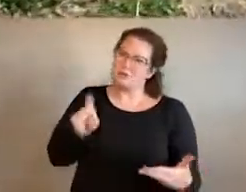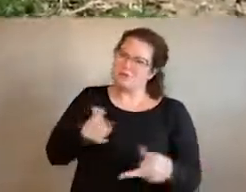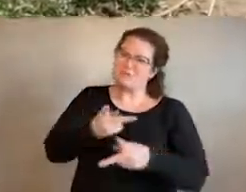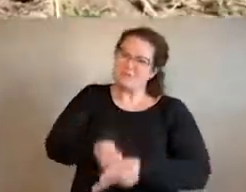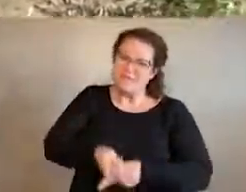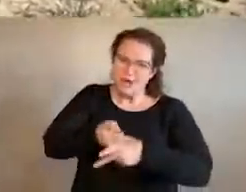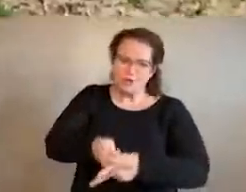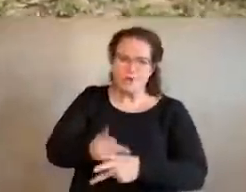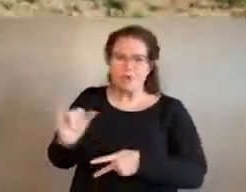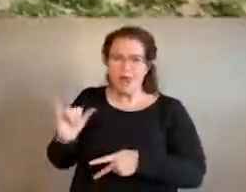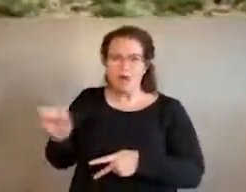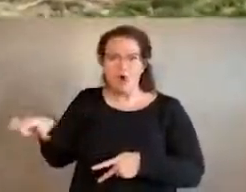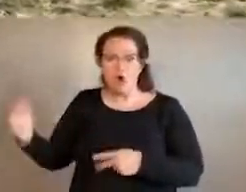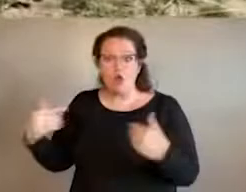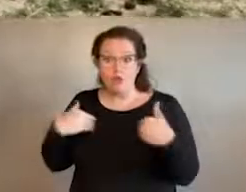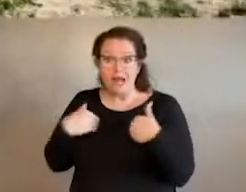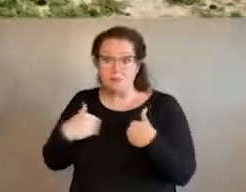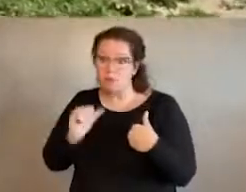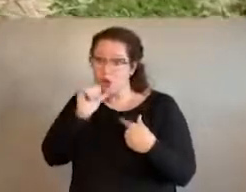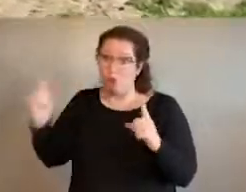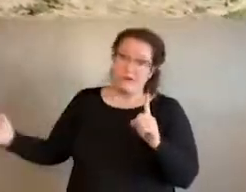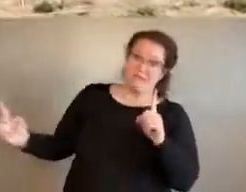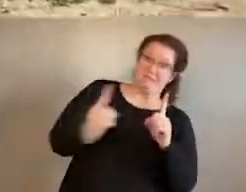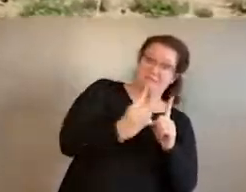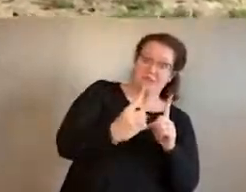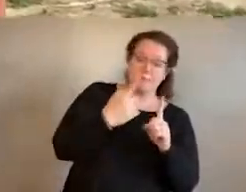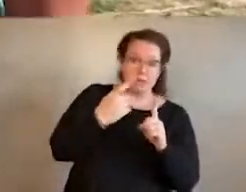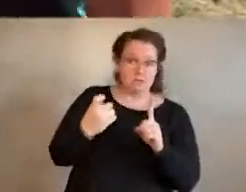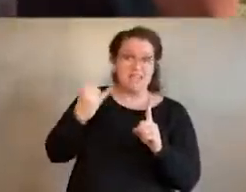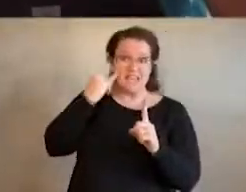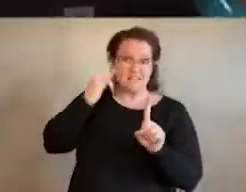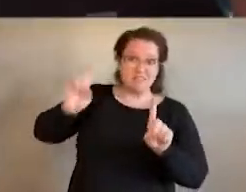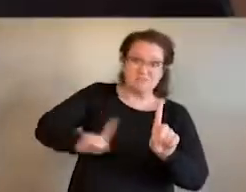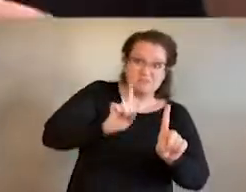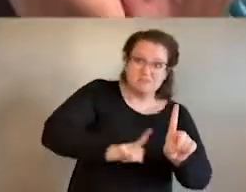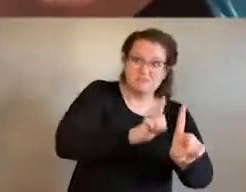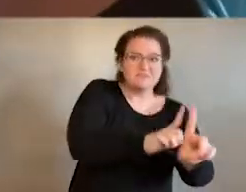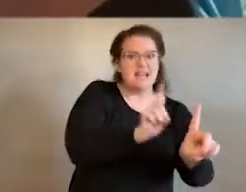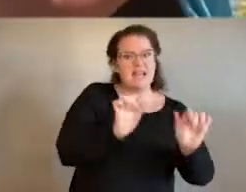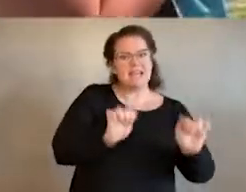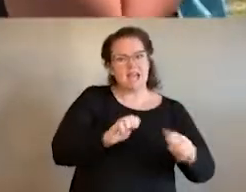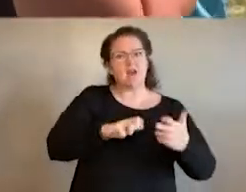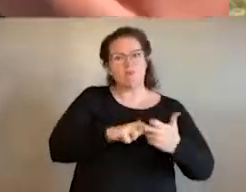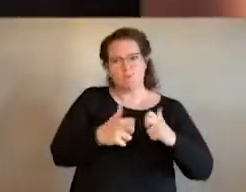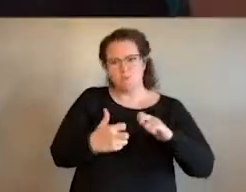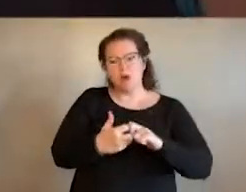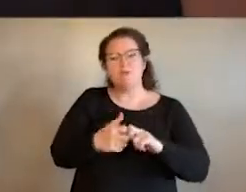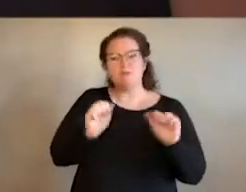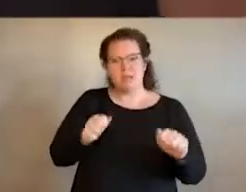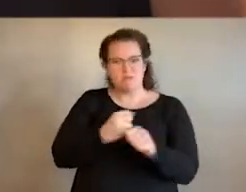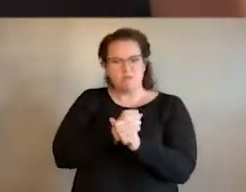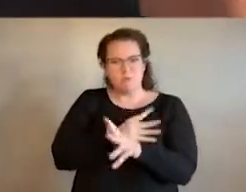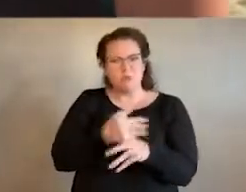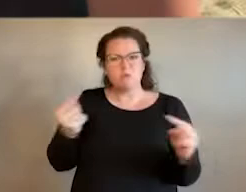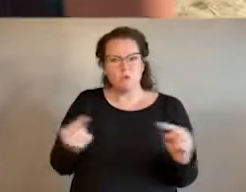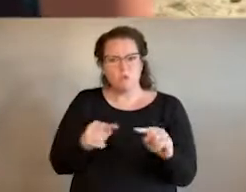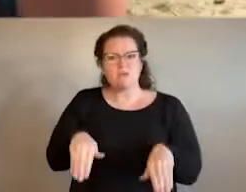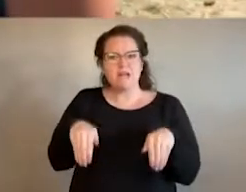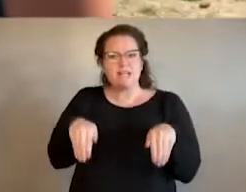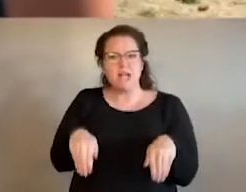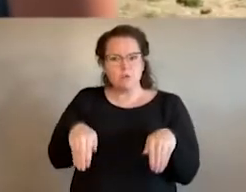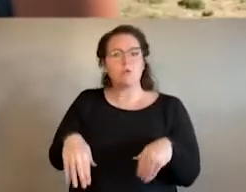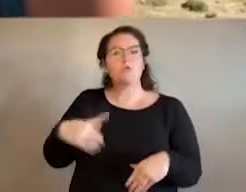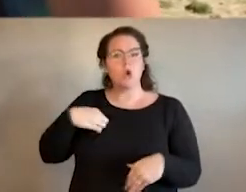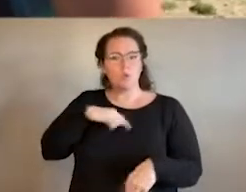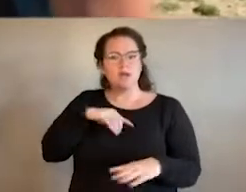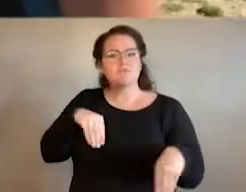make sure like other animals don't run them, because if other animals run them, that is another issue that we have to look out for. We try to keep medicine on